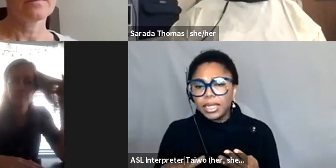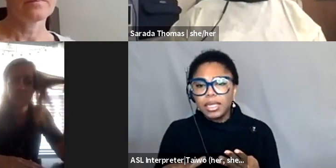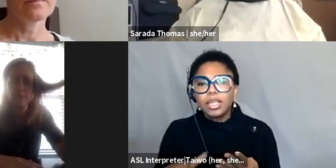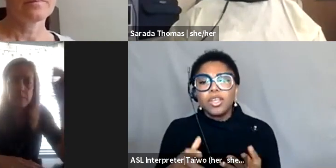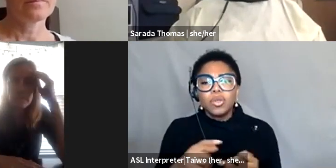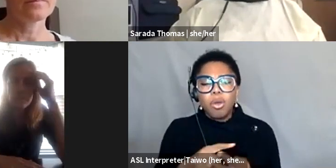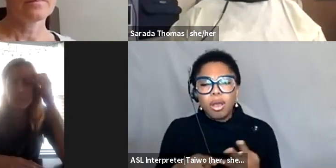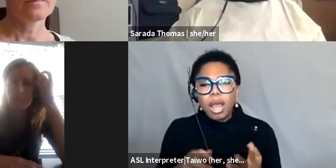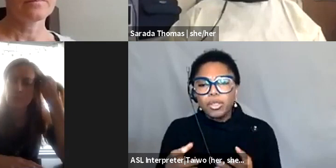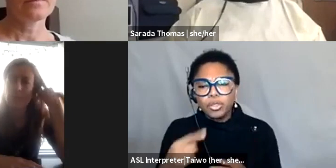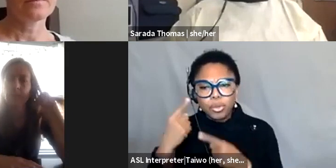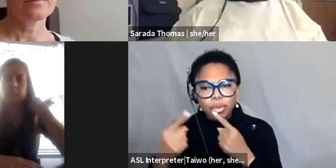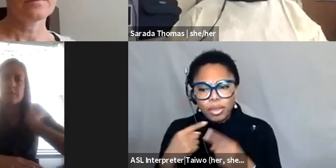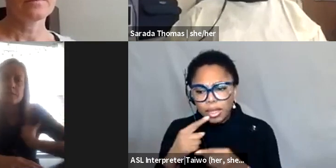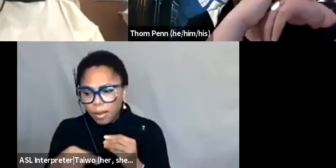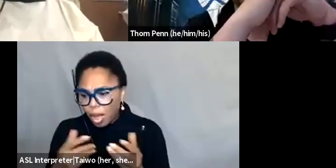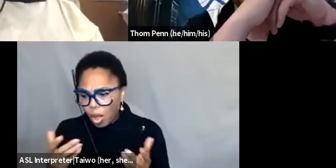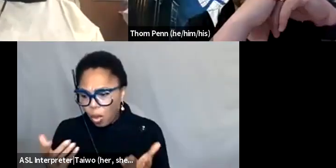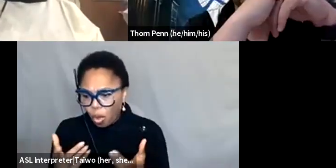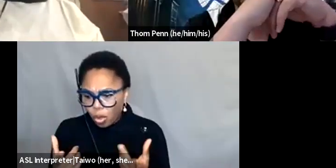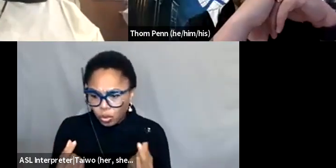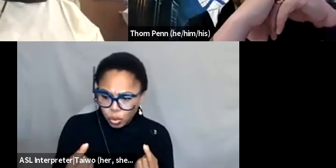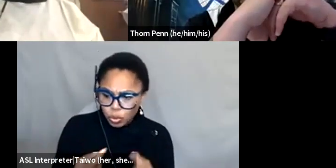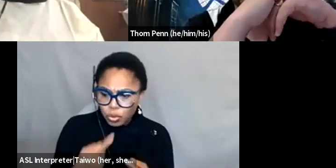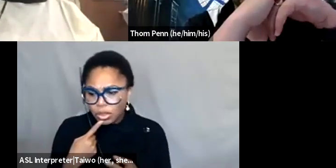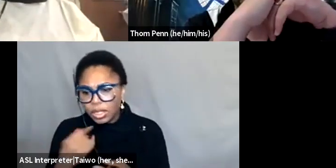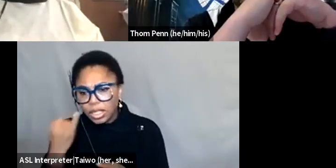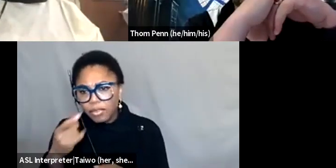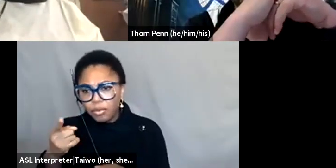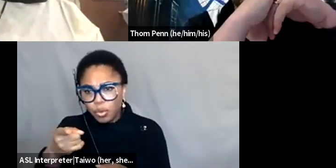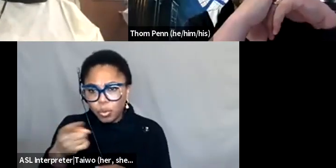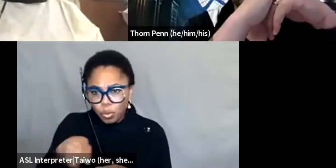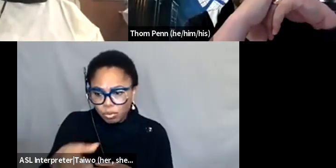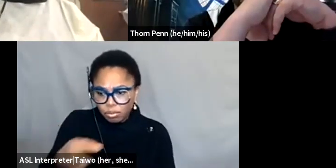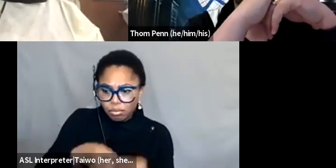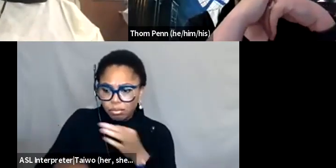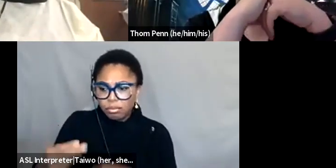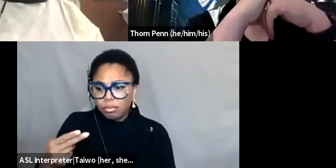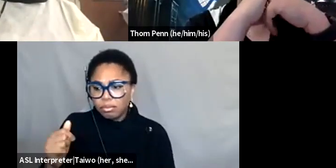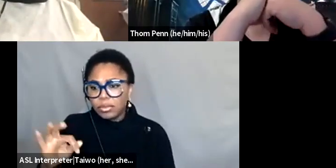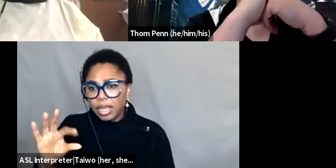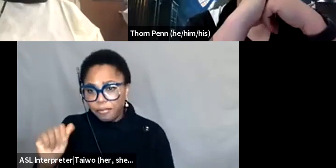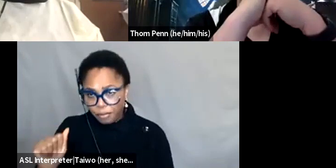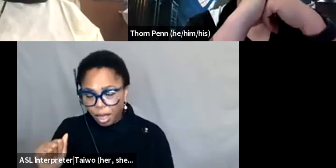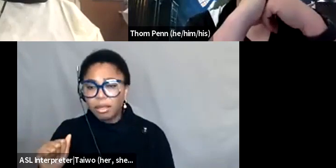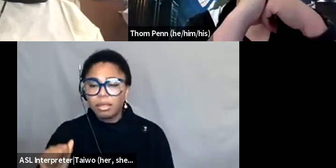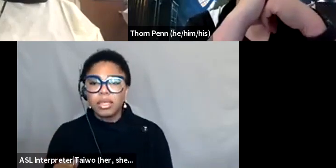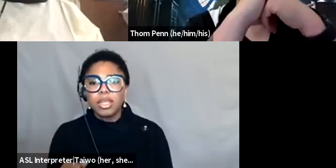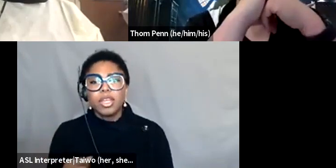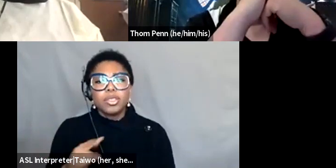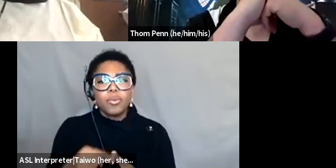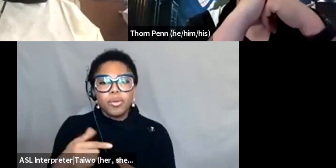what you could do or say if you were in Haifa's role. And when you have